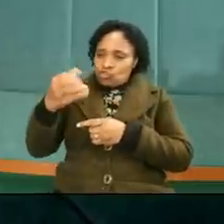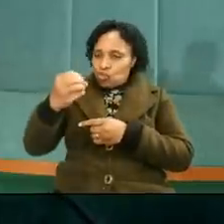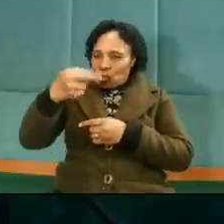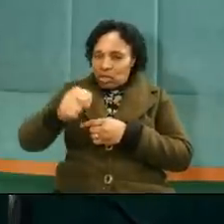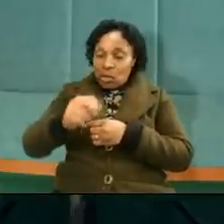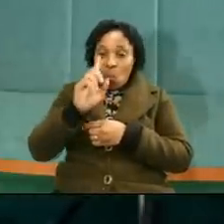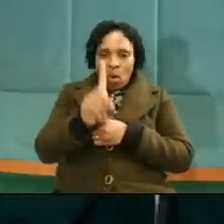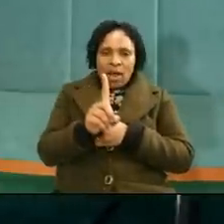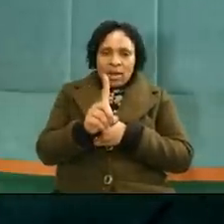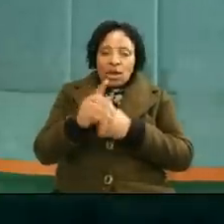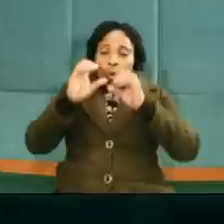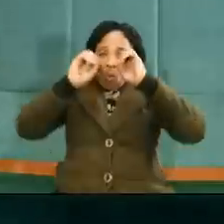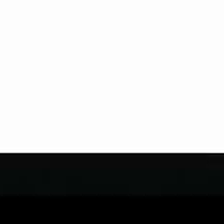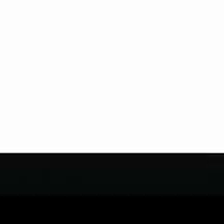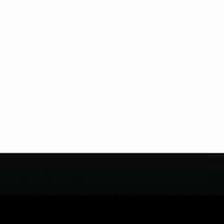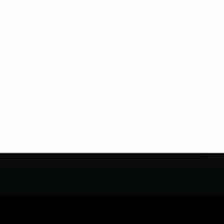asked Google, and Google spit out